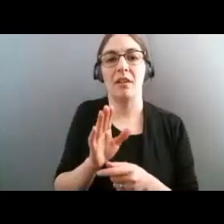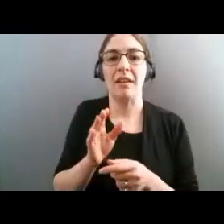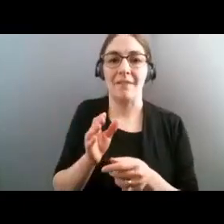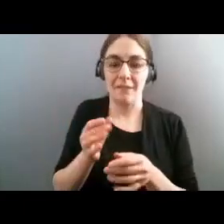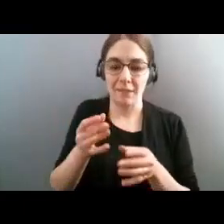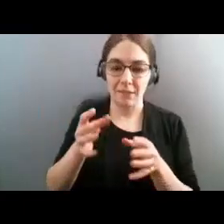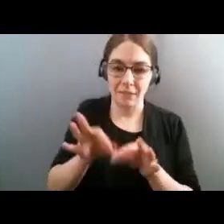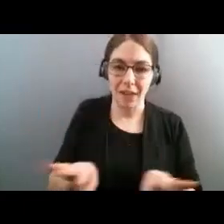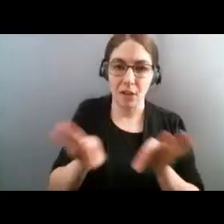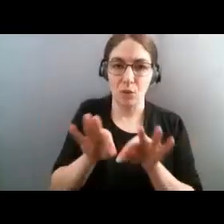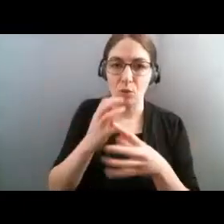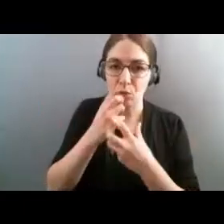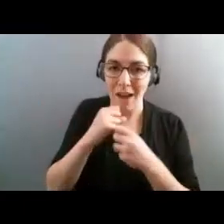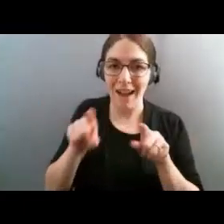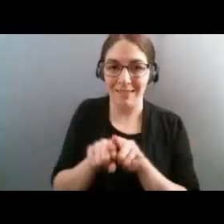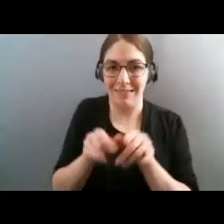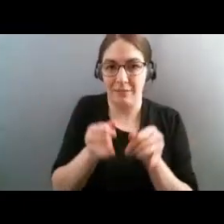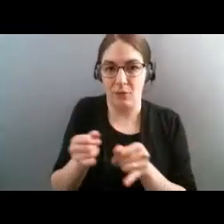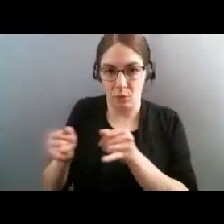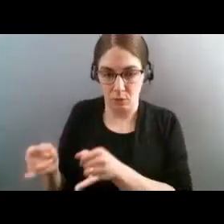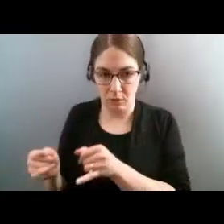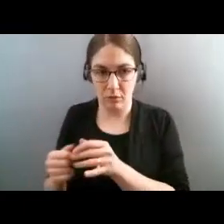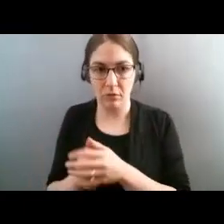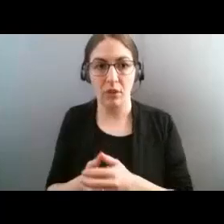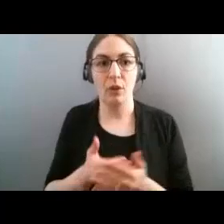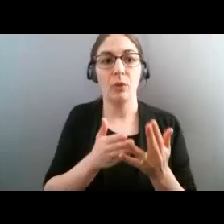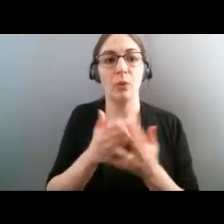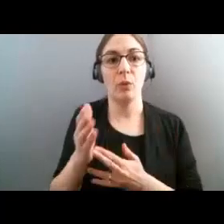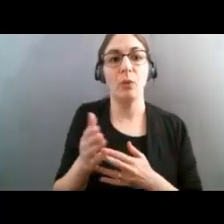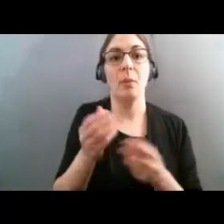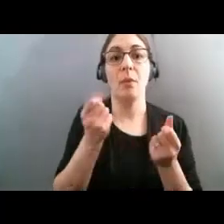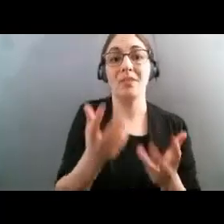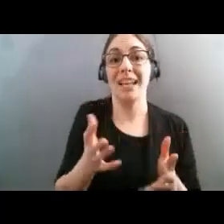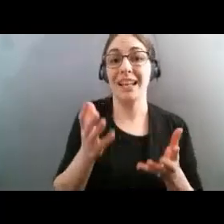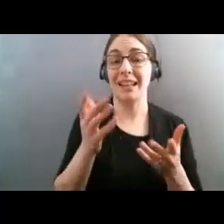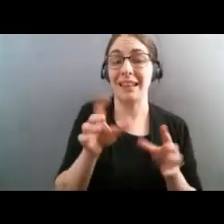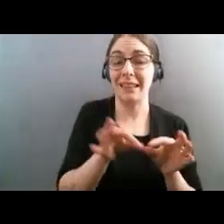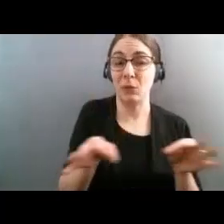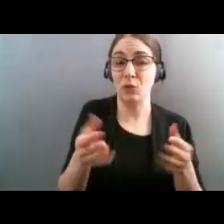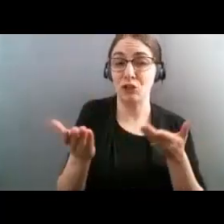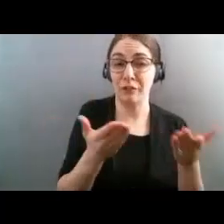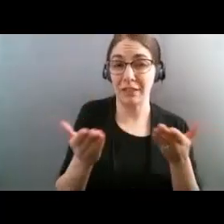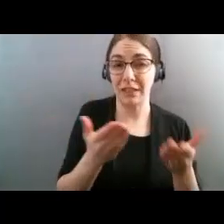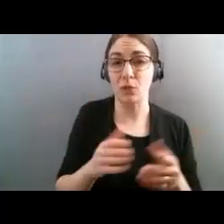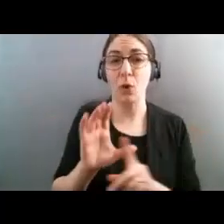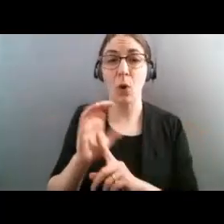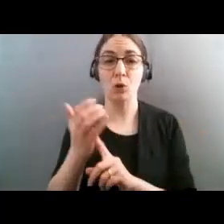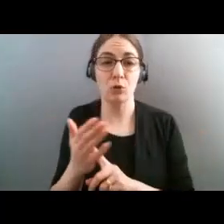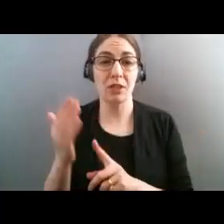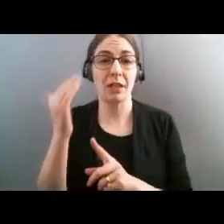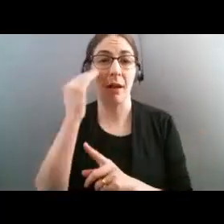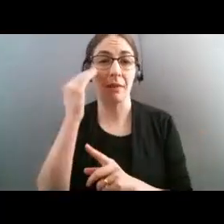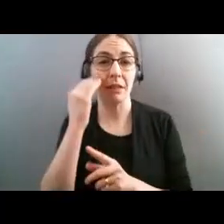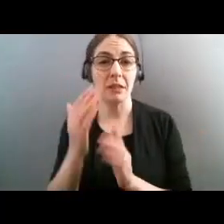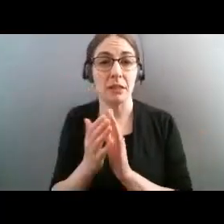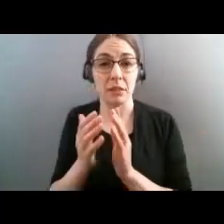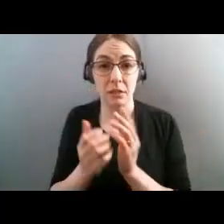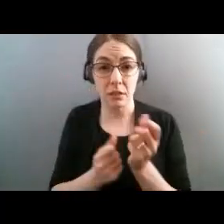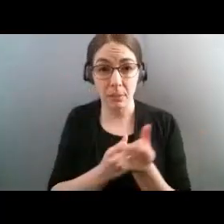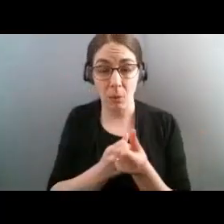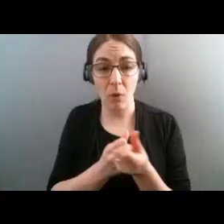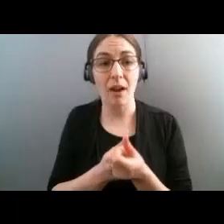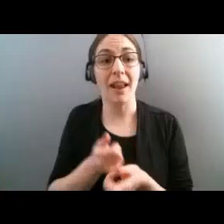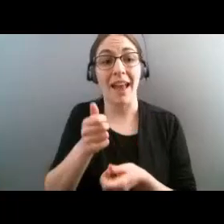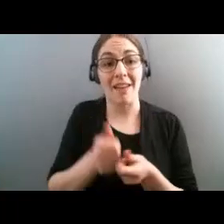multilingual services, or culturally competent support, every step we take to improve language access is a step toward a